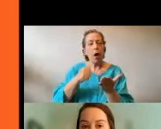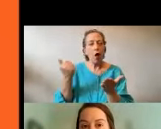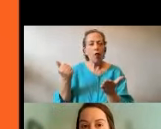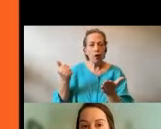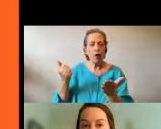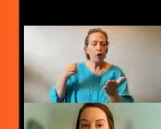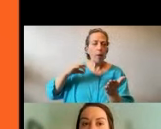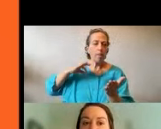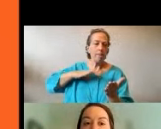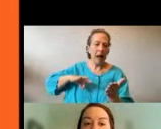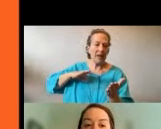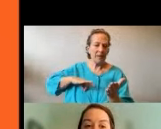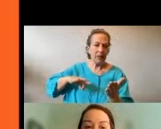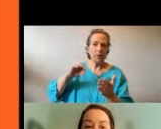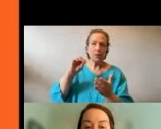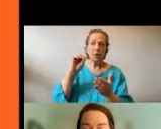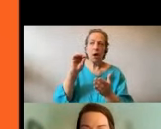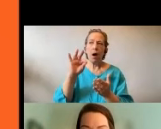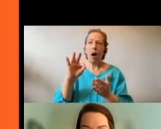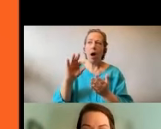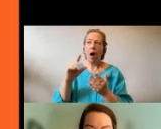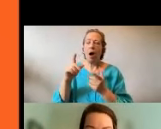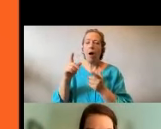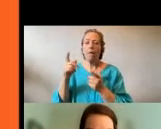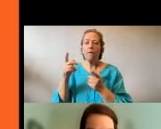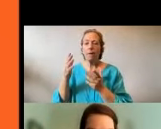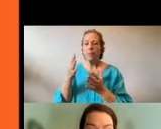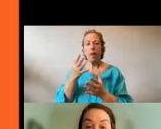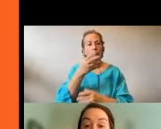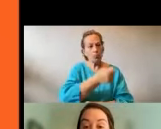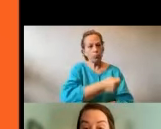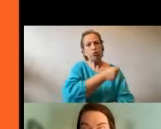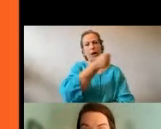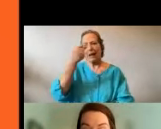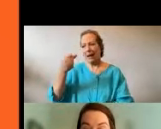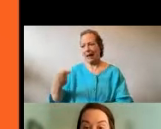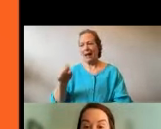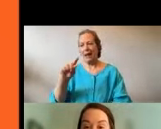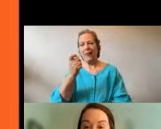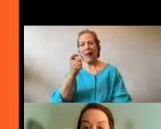benefits of bringing the legal practitioner into the medical care